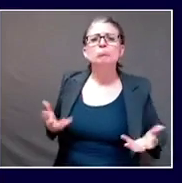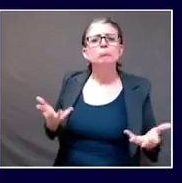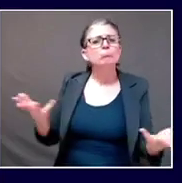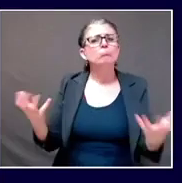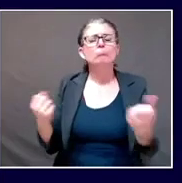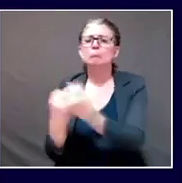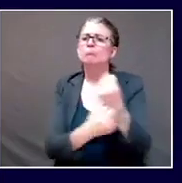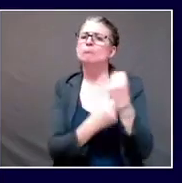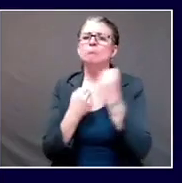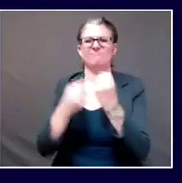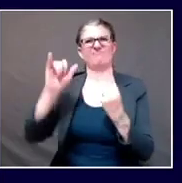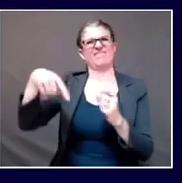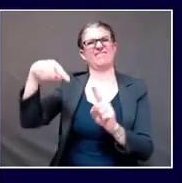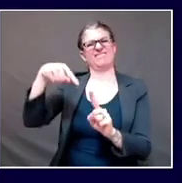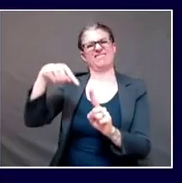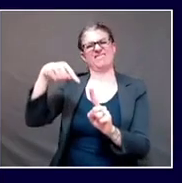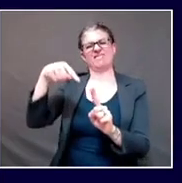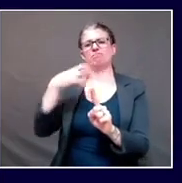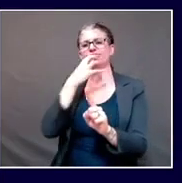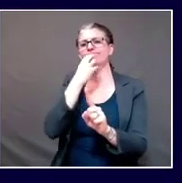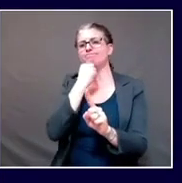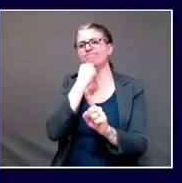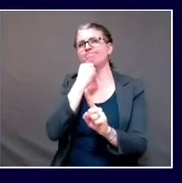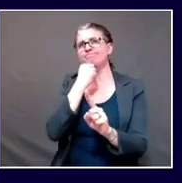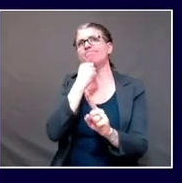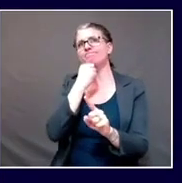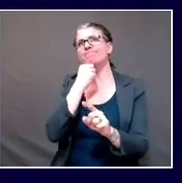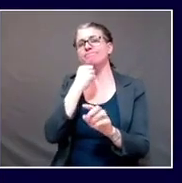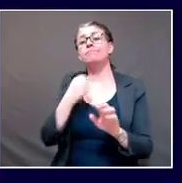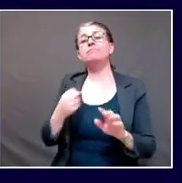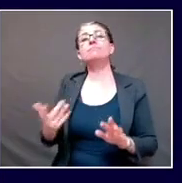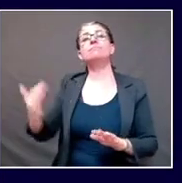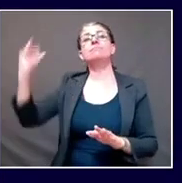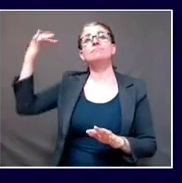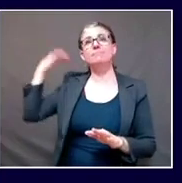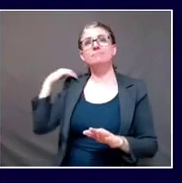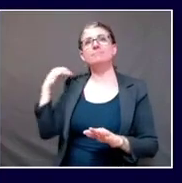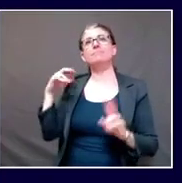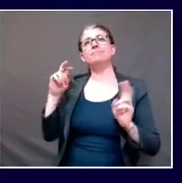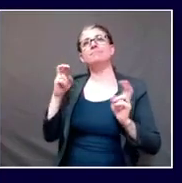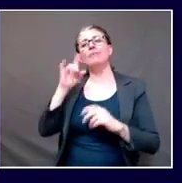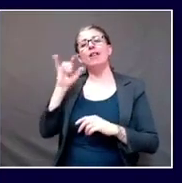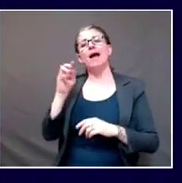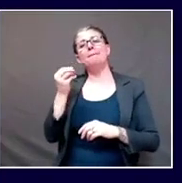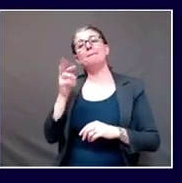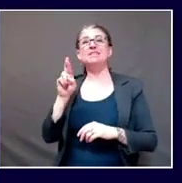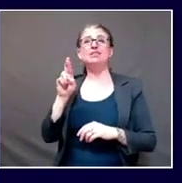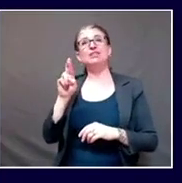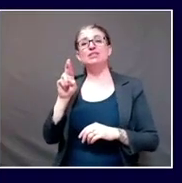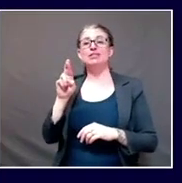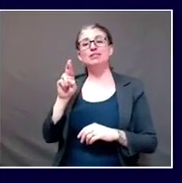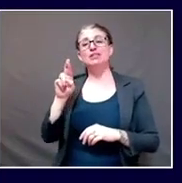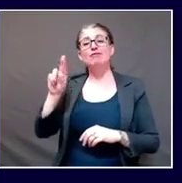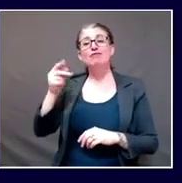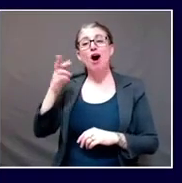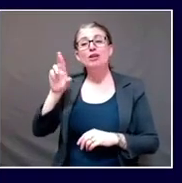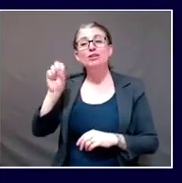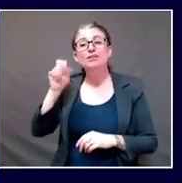everywhere. And to see, you know, people at American Roots and LLB,